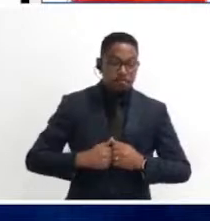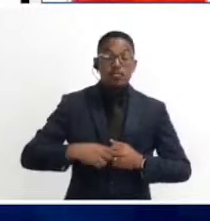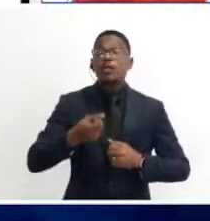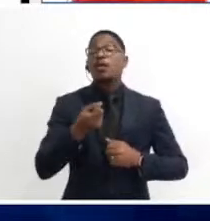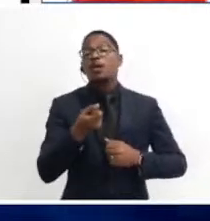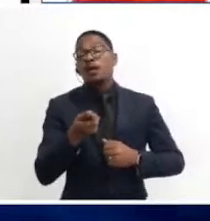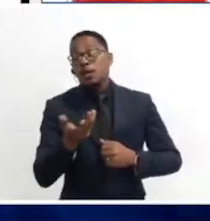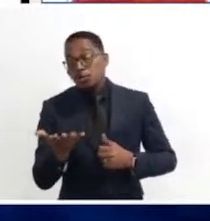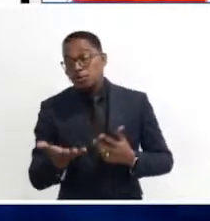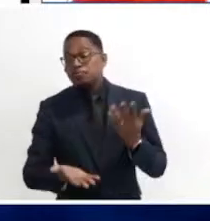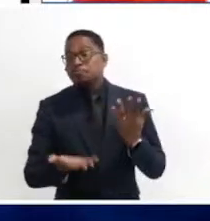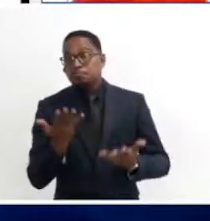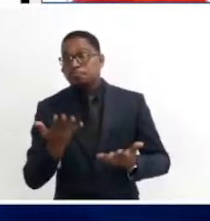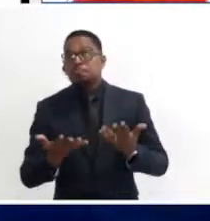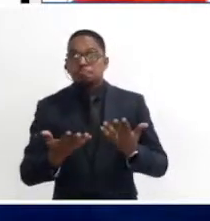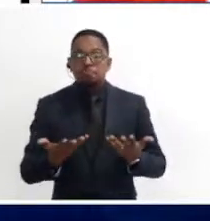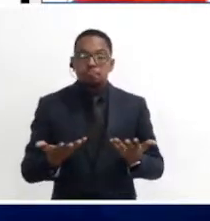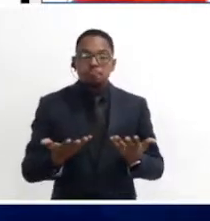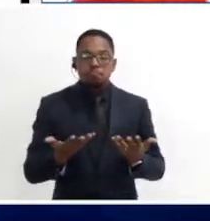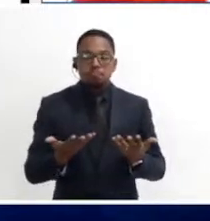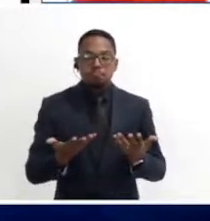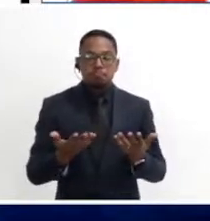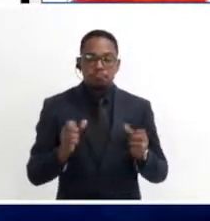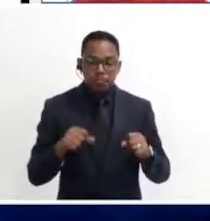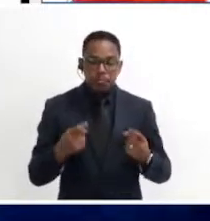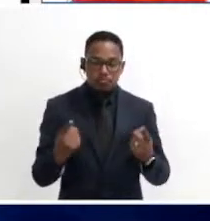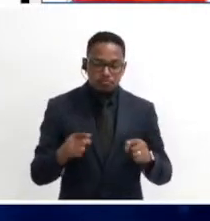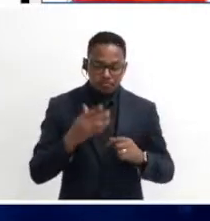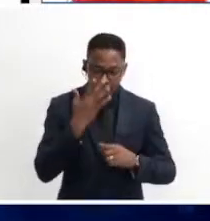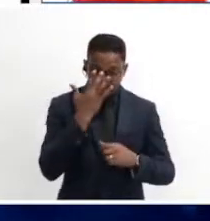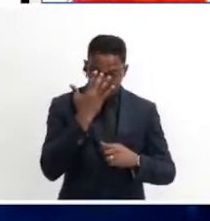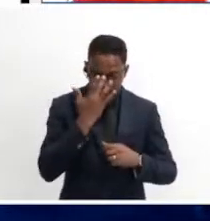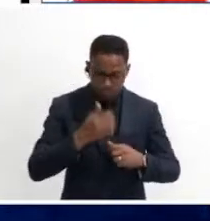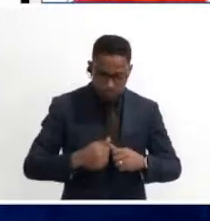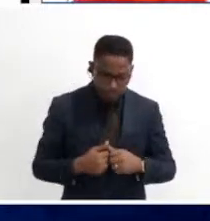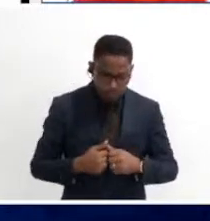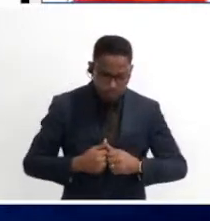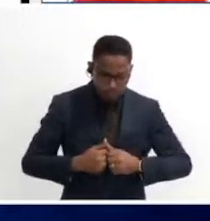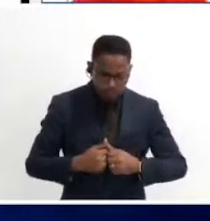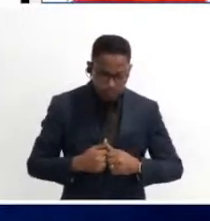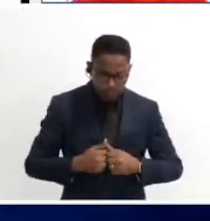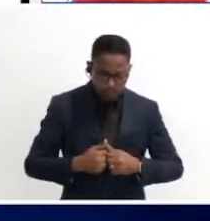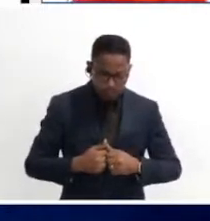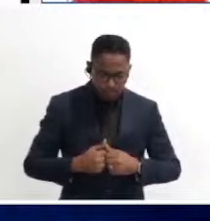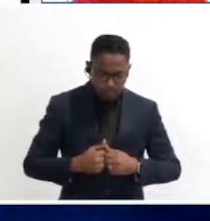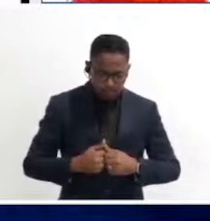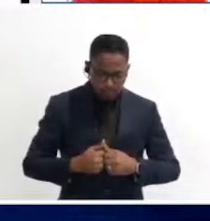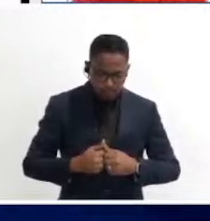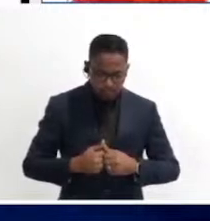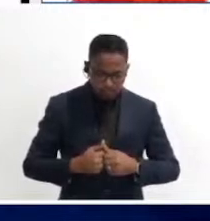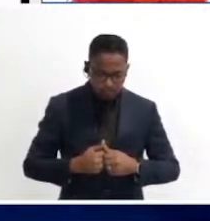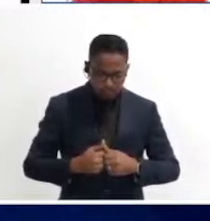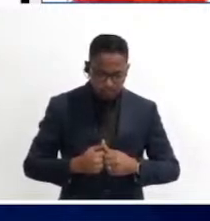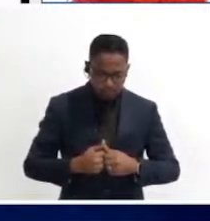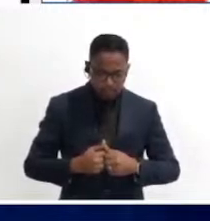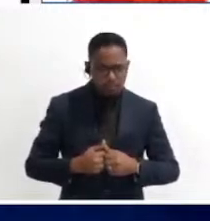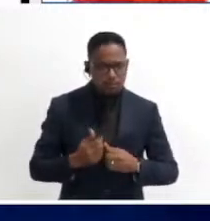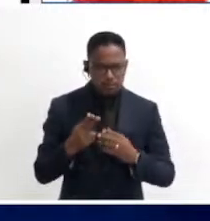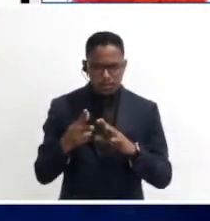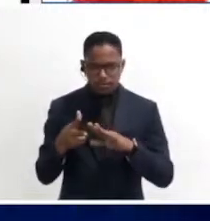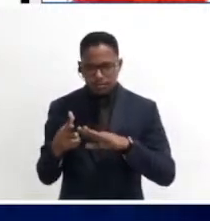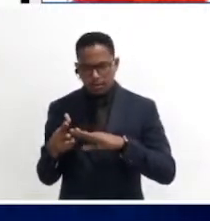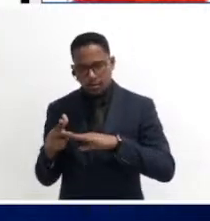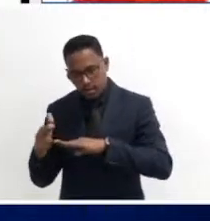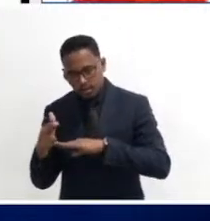and we have a process that we call half etching, followed by a full etching. And we can create lead frames with a